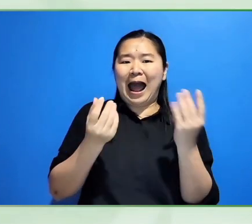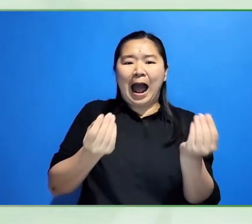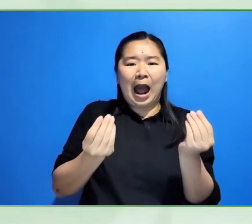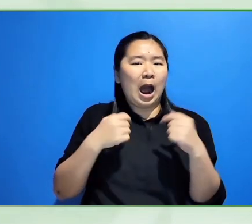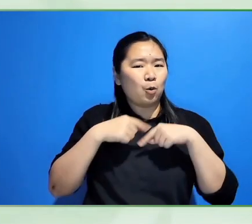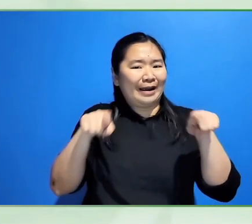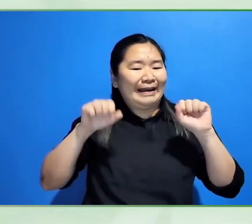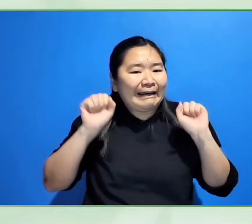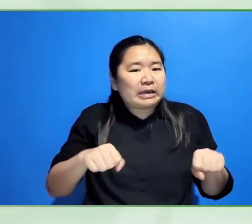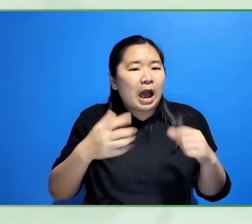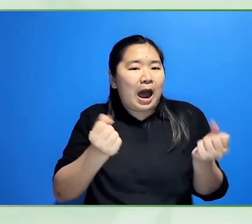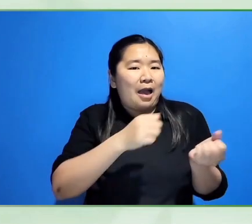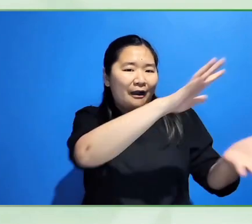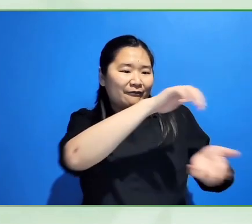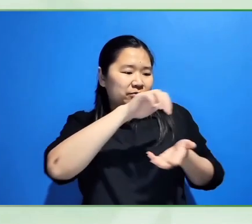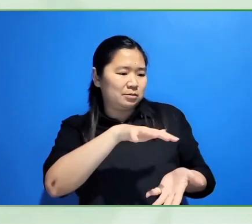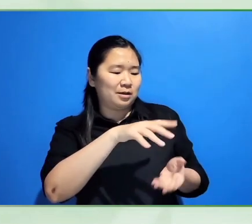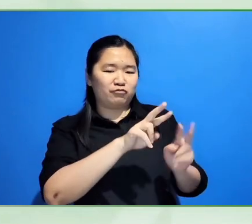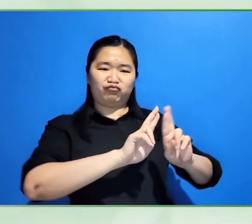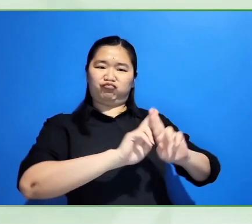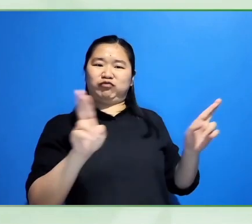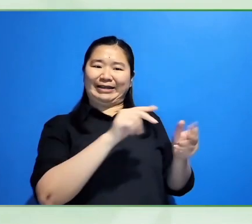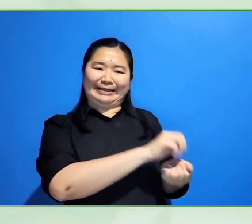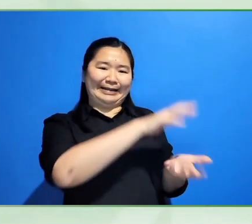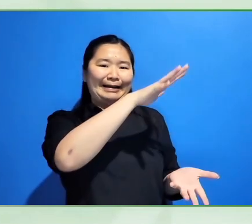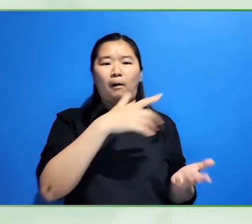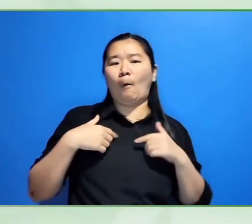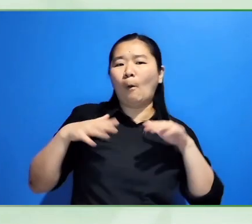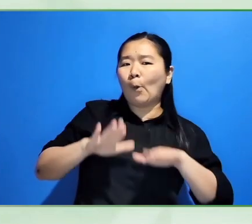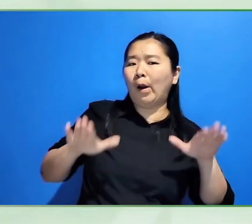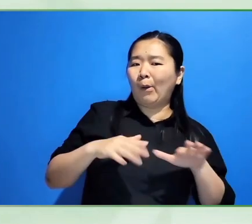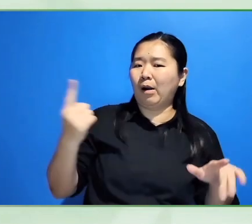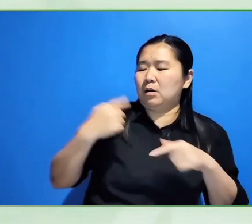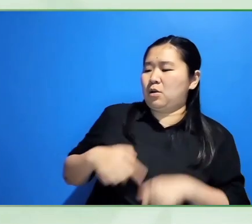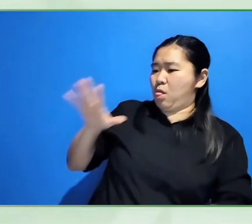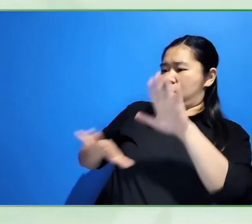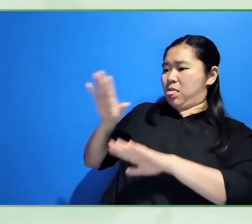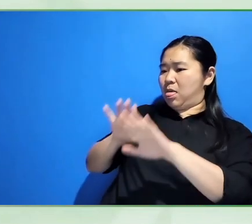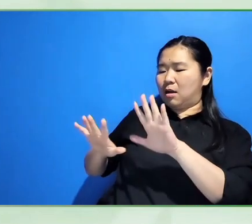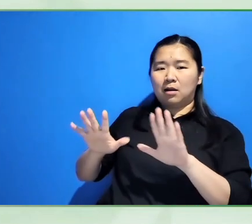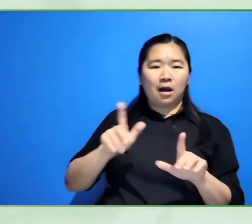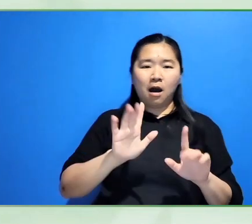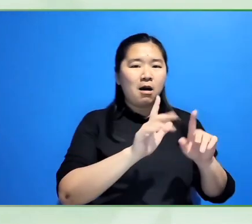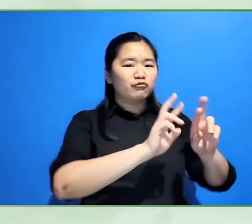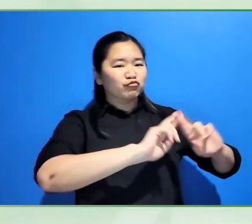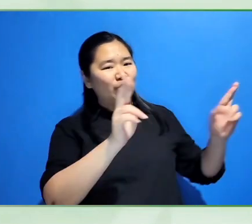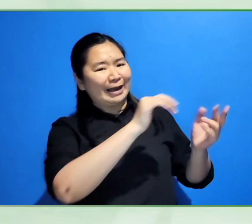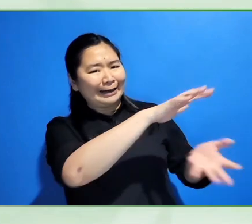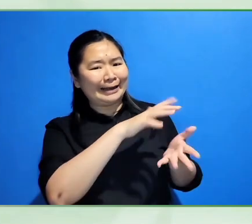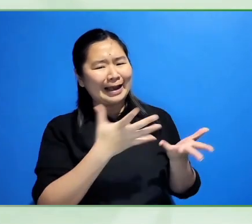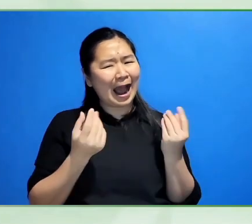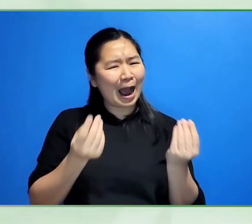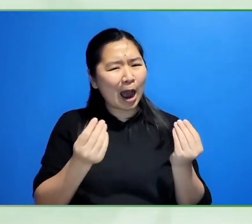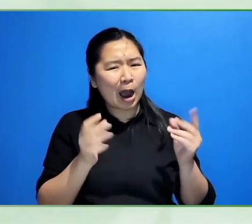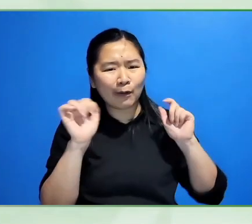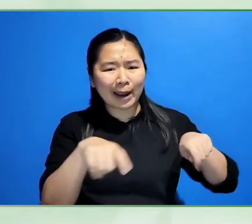the big challenges we are facing at the moment. Okay, thank you so much for the question. So I guess most